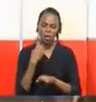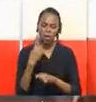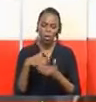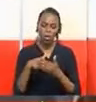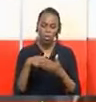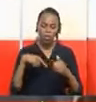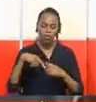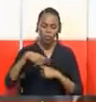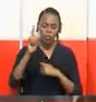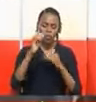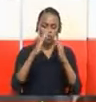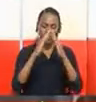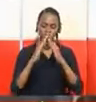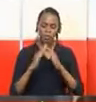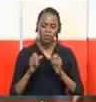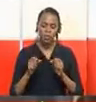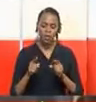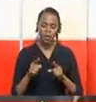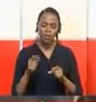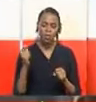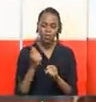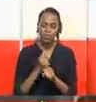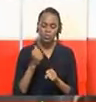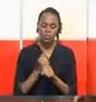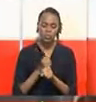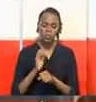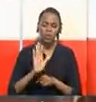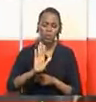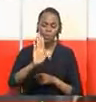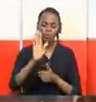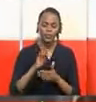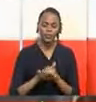to the office where he would start his day of work.